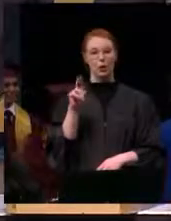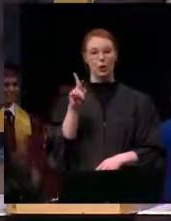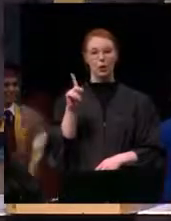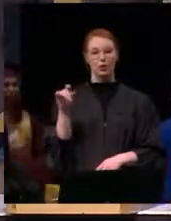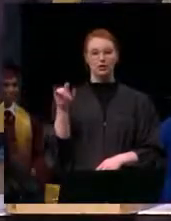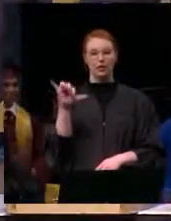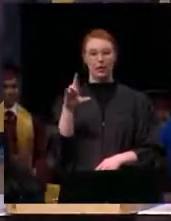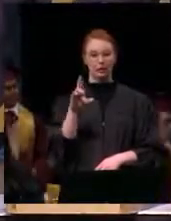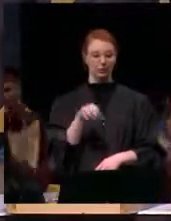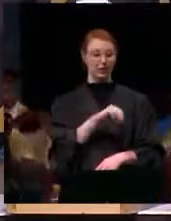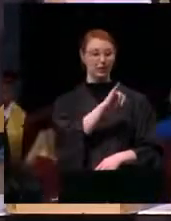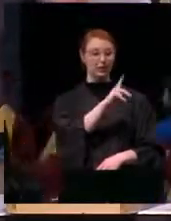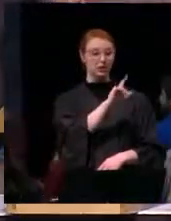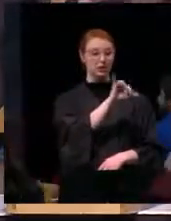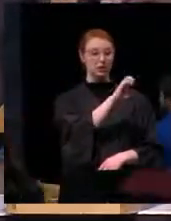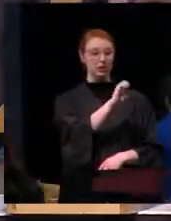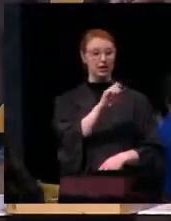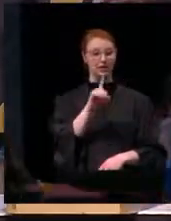Jackie Dixon.